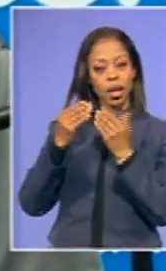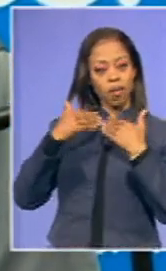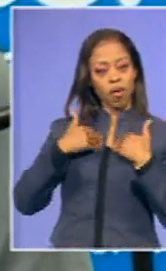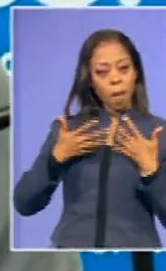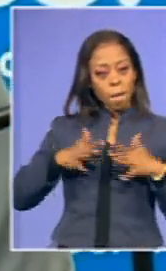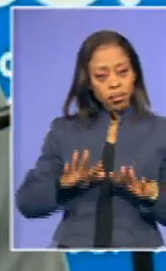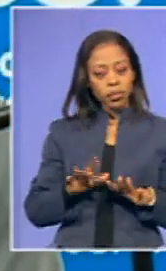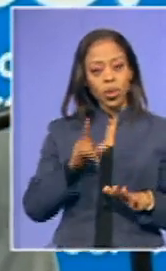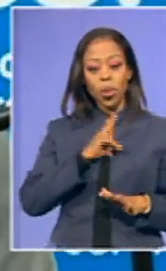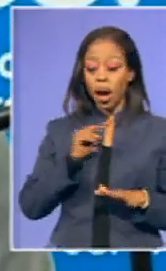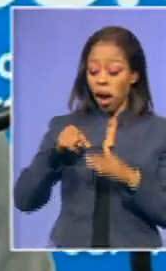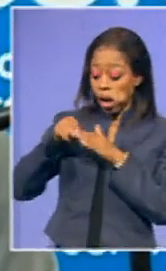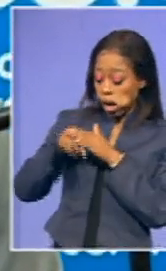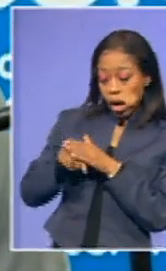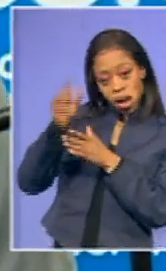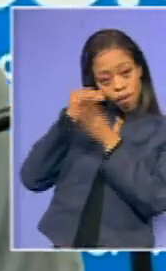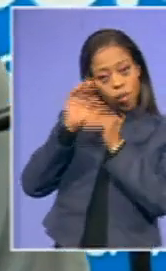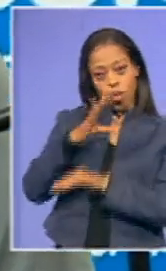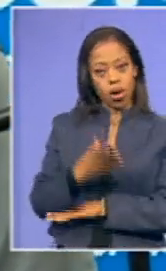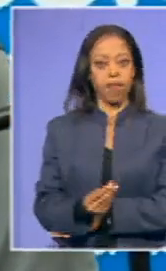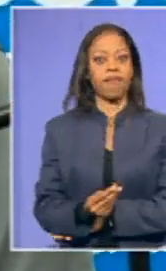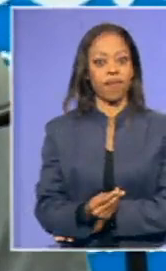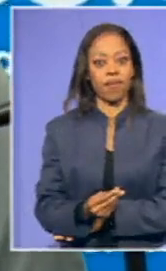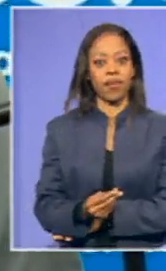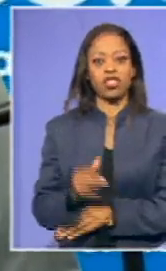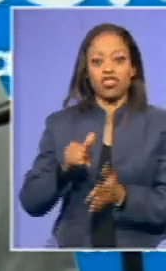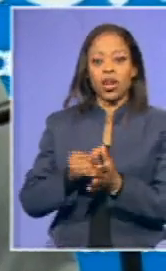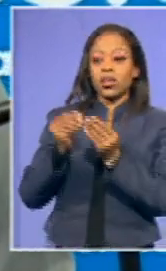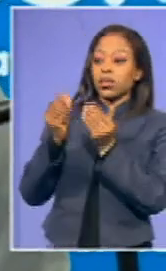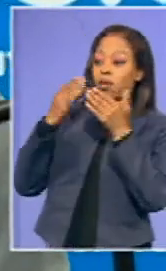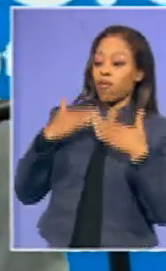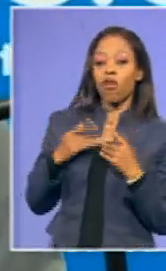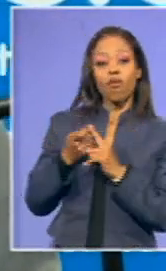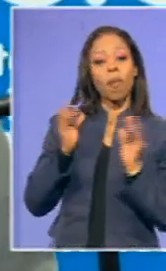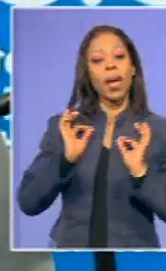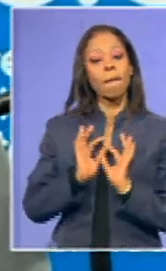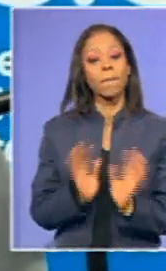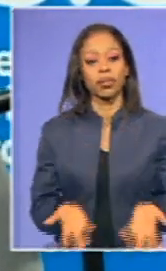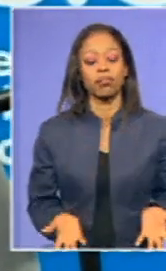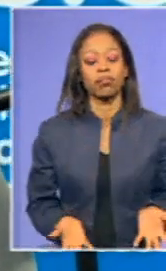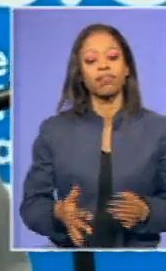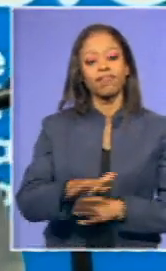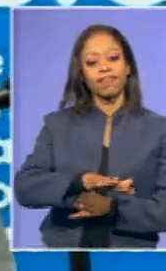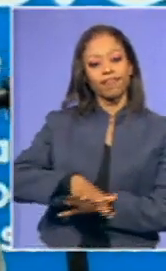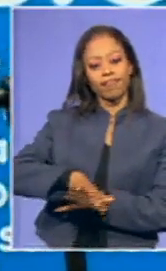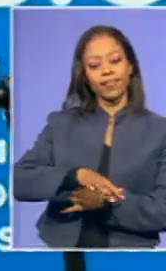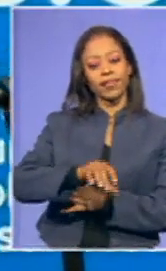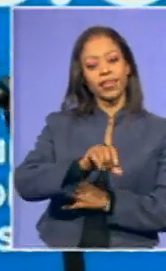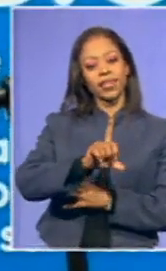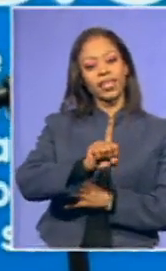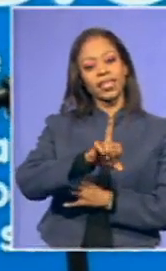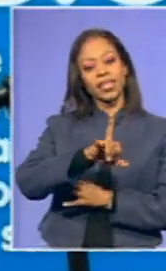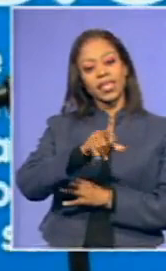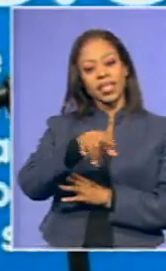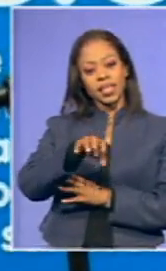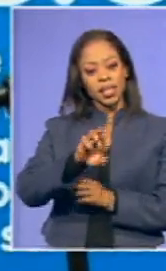we don't have any further information further than what the mayor has communicated. And then on areas of Caesar Water and Tongat, also